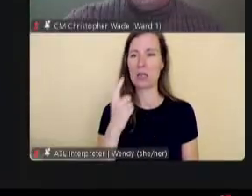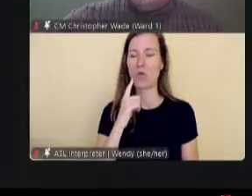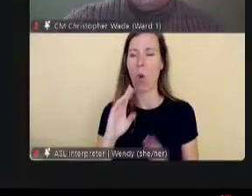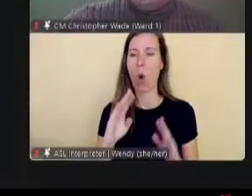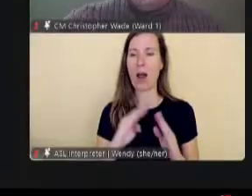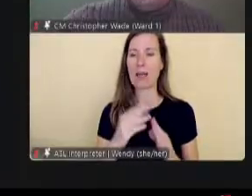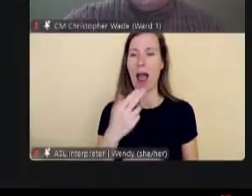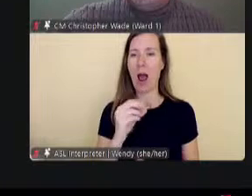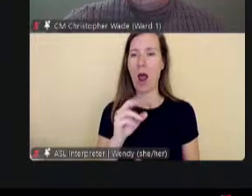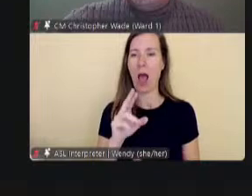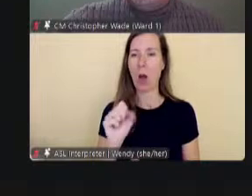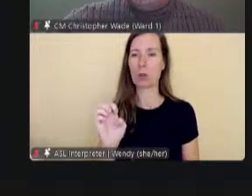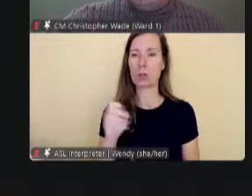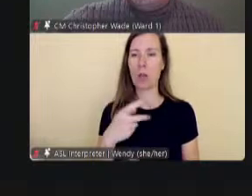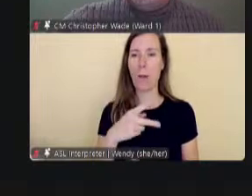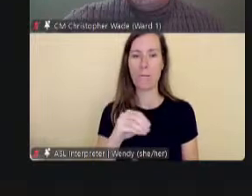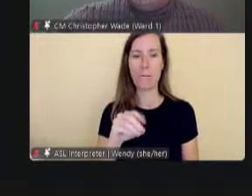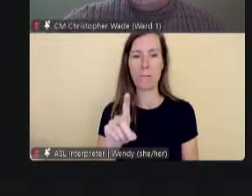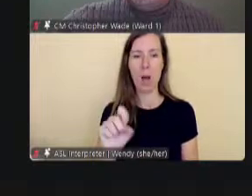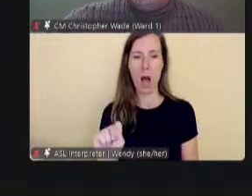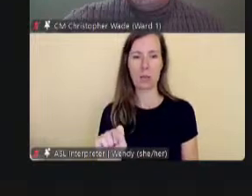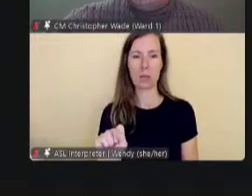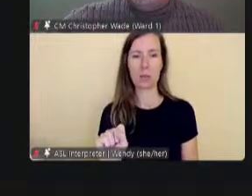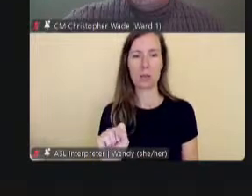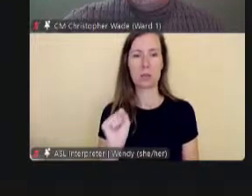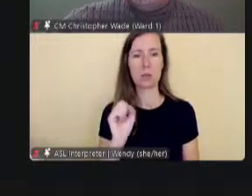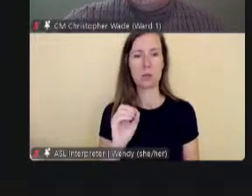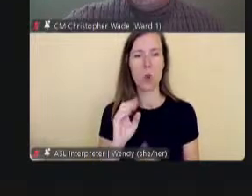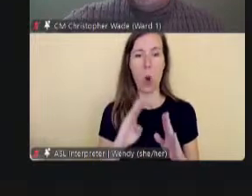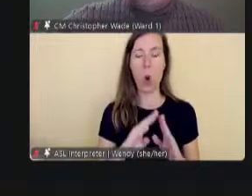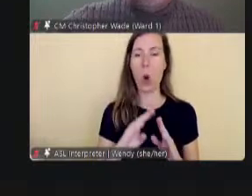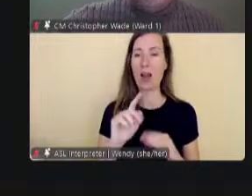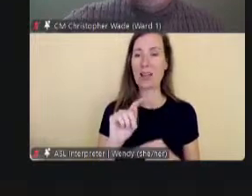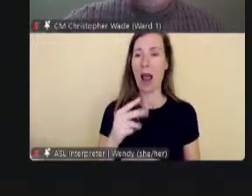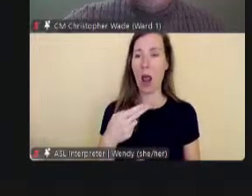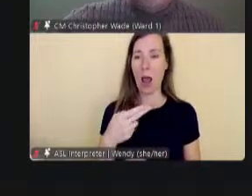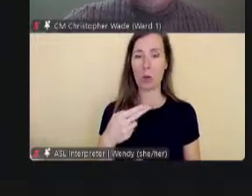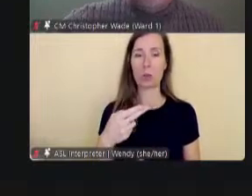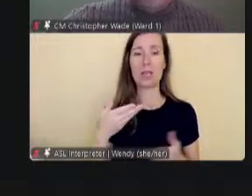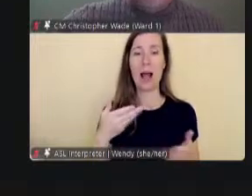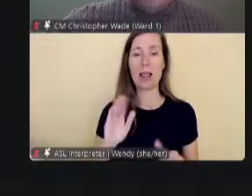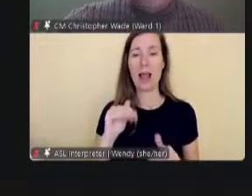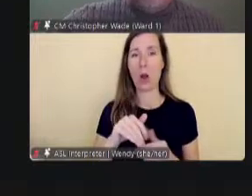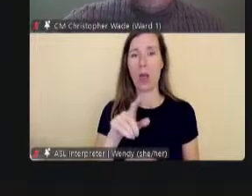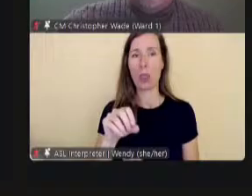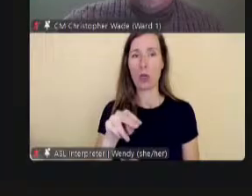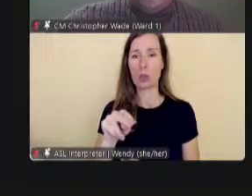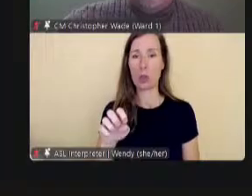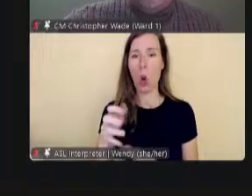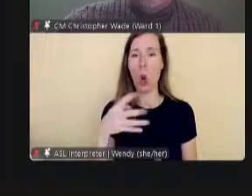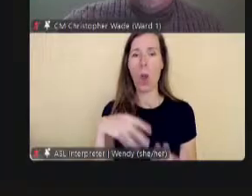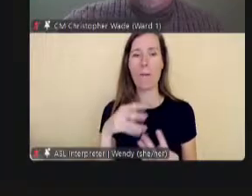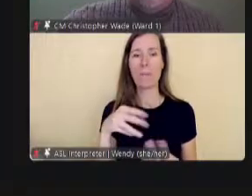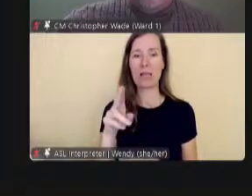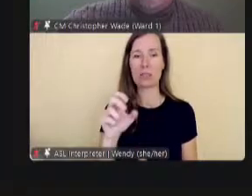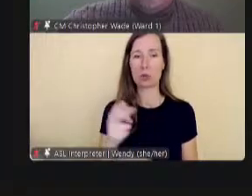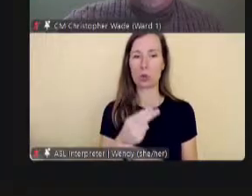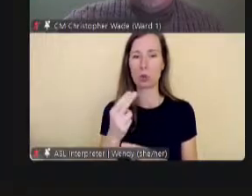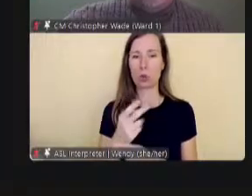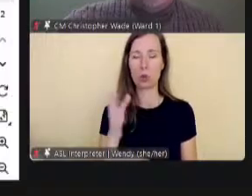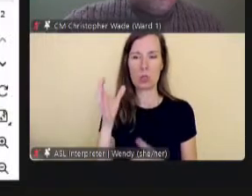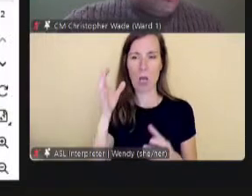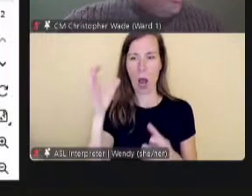are allowed in the zone as part of the mixed-use concept that was included in the new zoning ordinance. But as